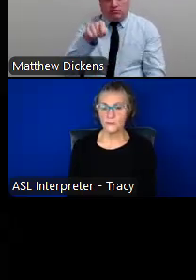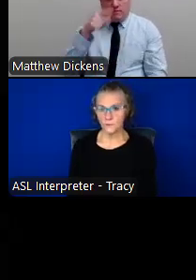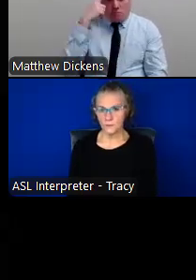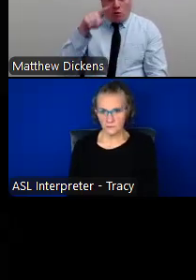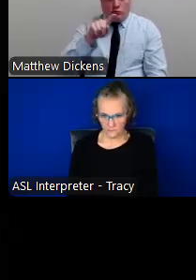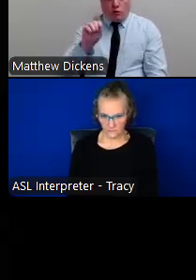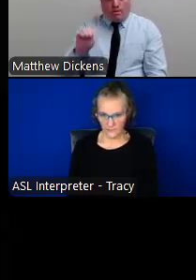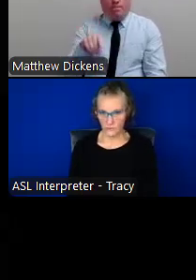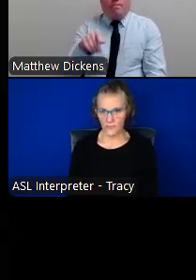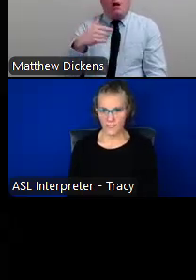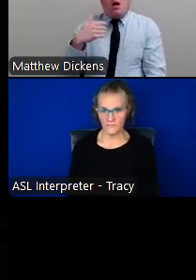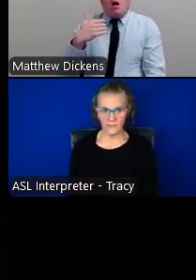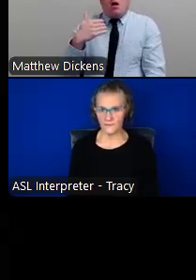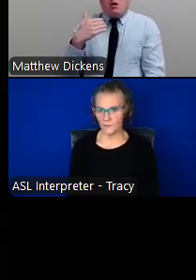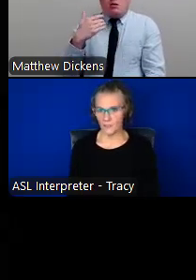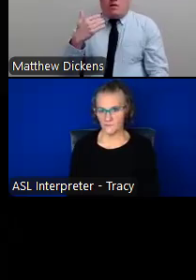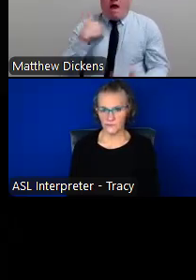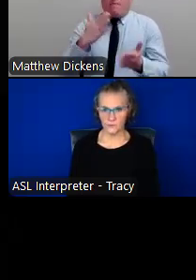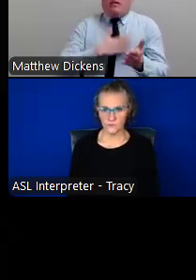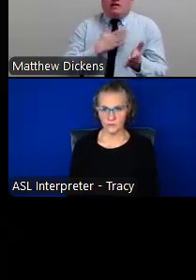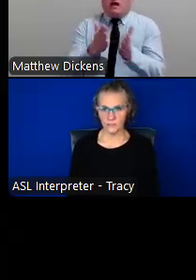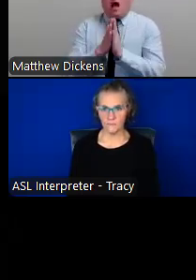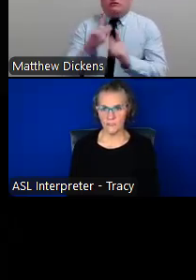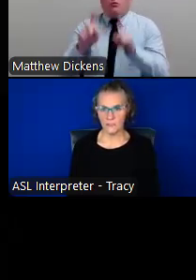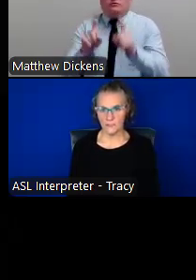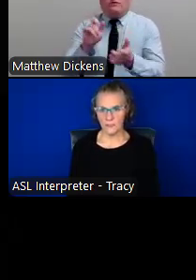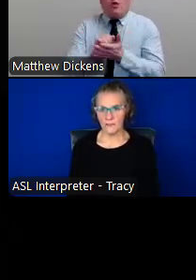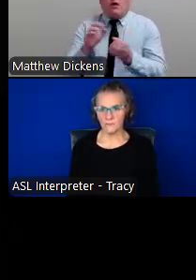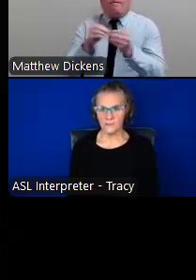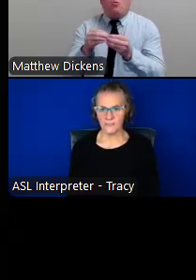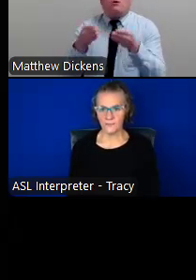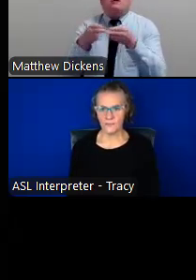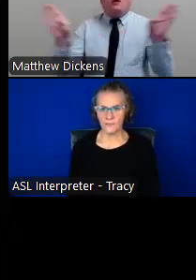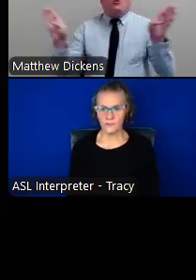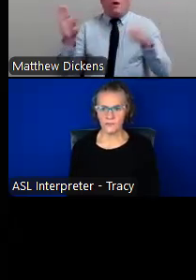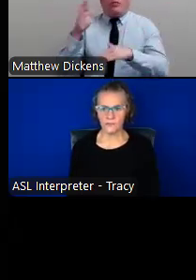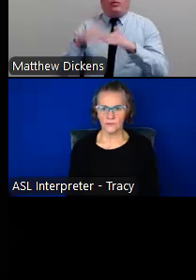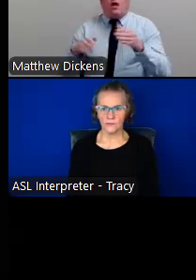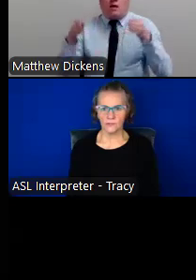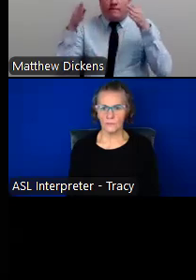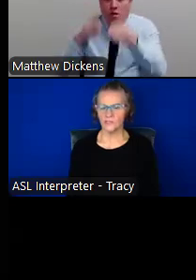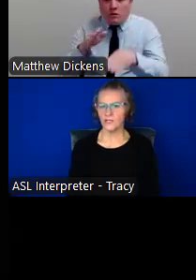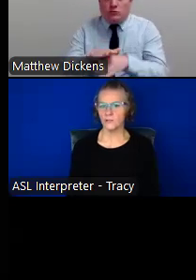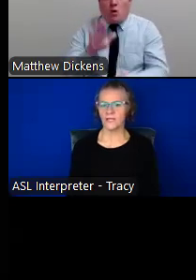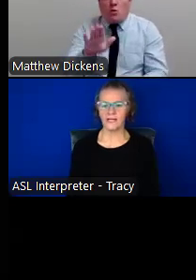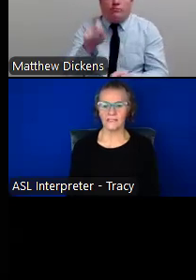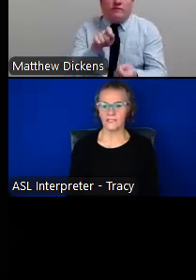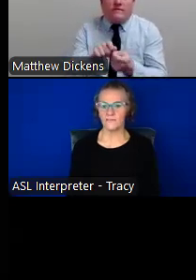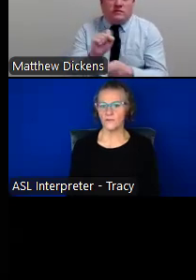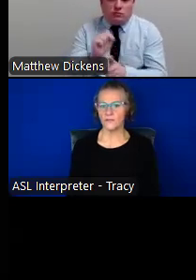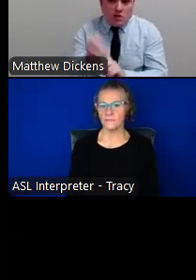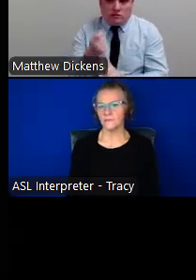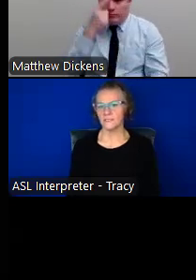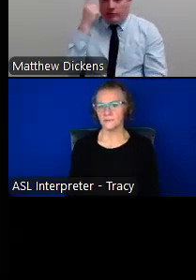or tool that you have at the bottom of your Zoom screen. And please ask questions more generalized